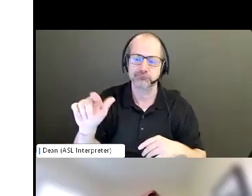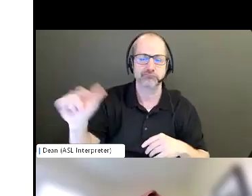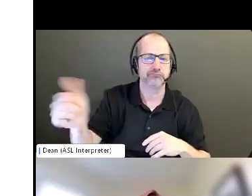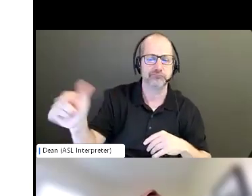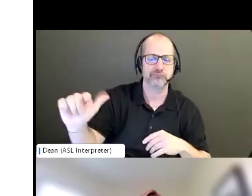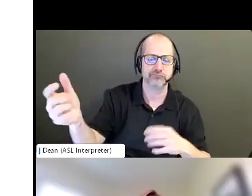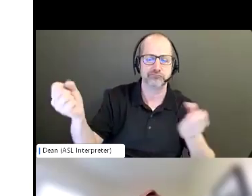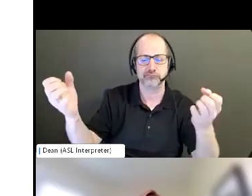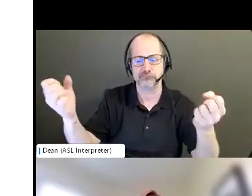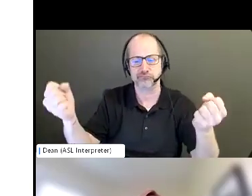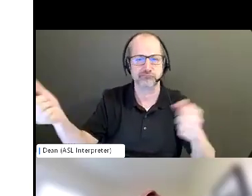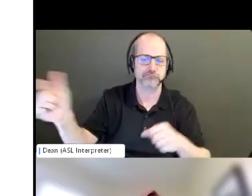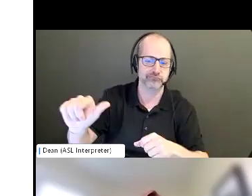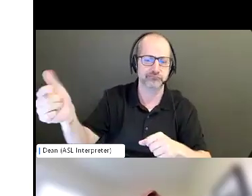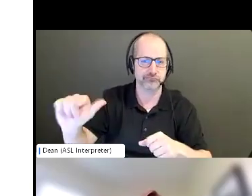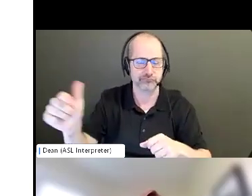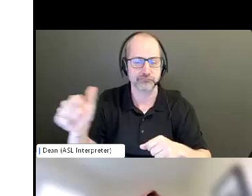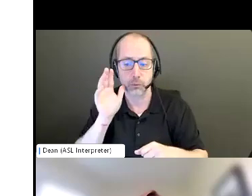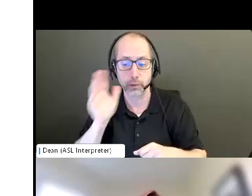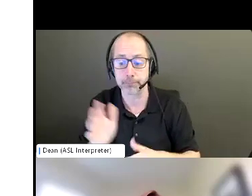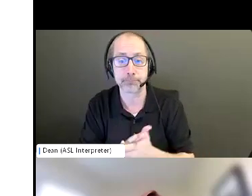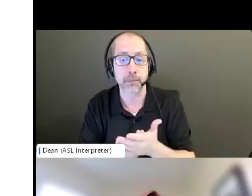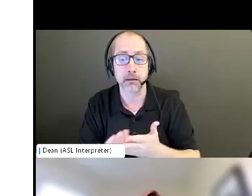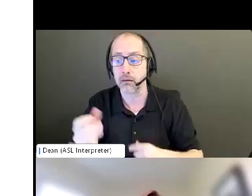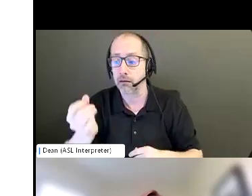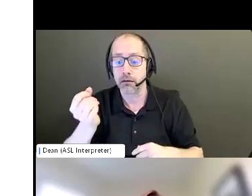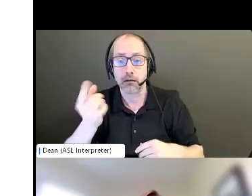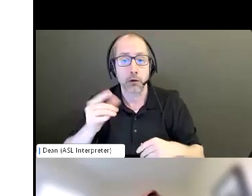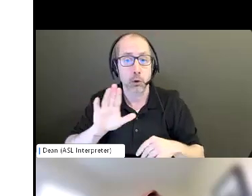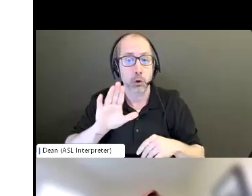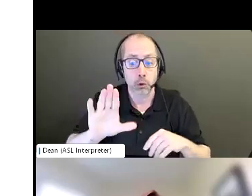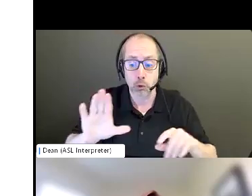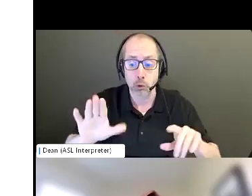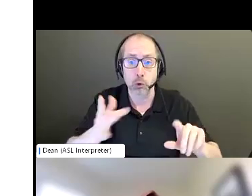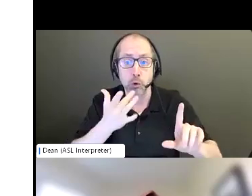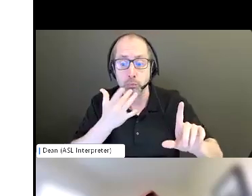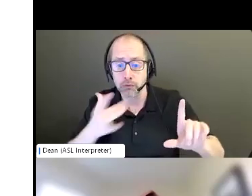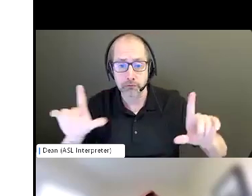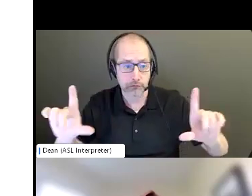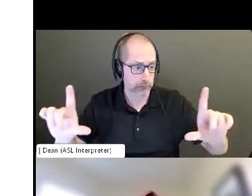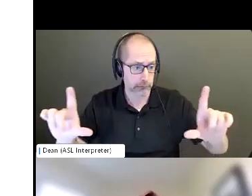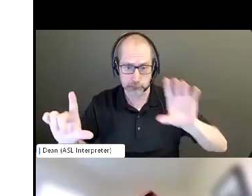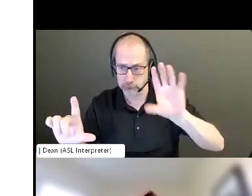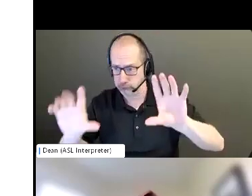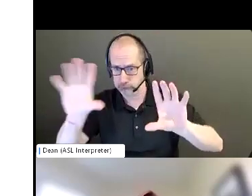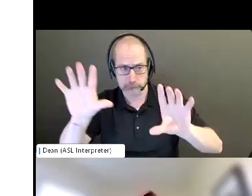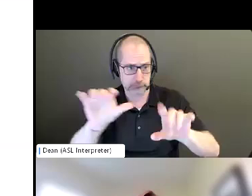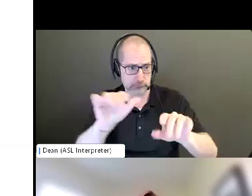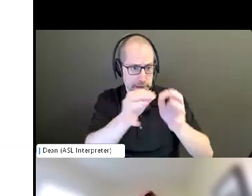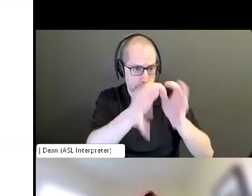the presentation. You can change your screen view of the ASL interpreters as well as